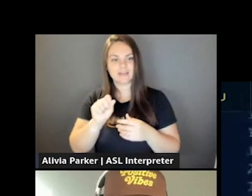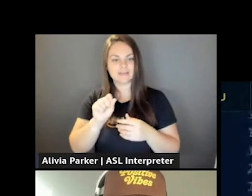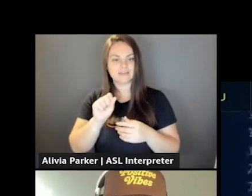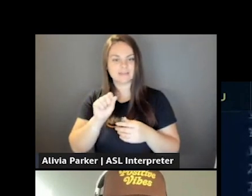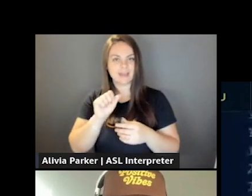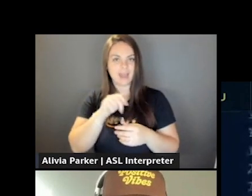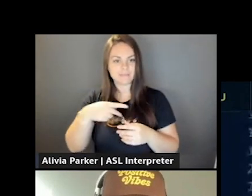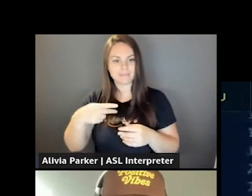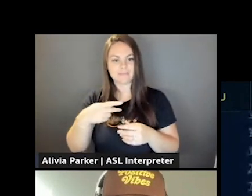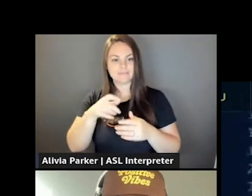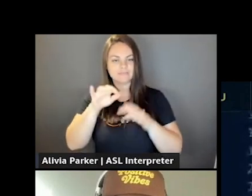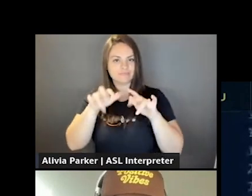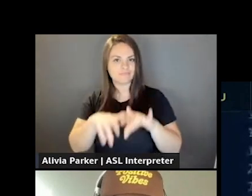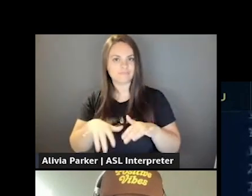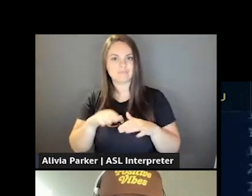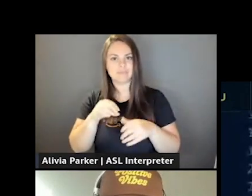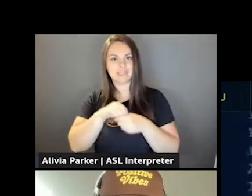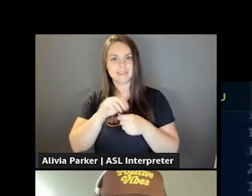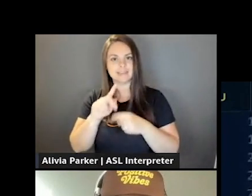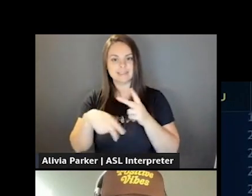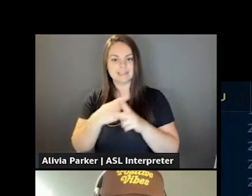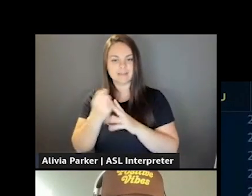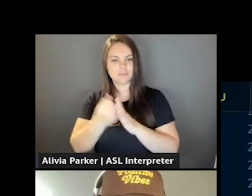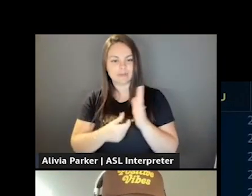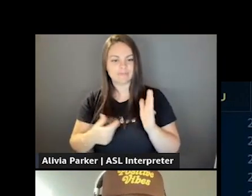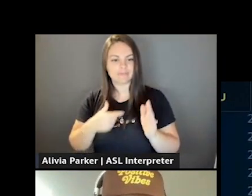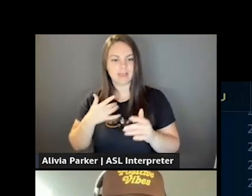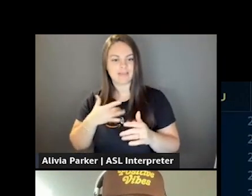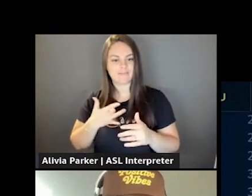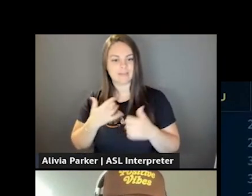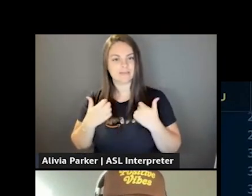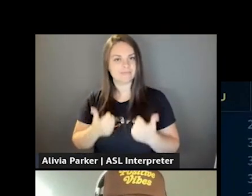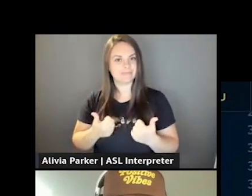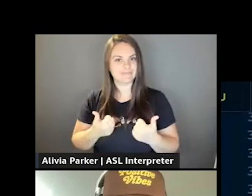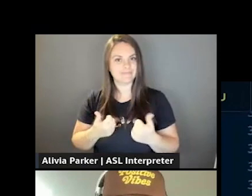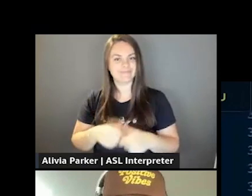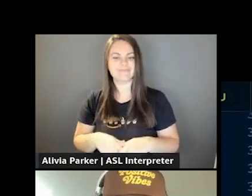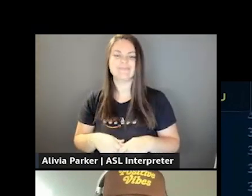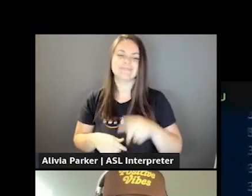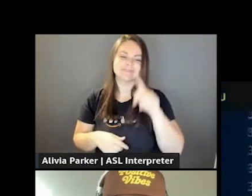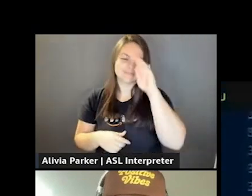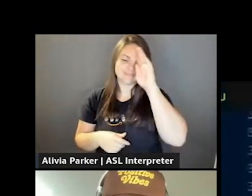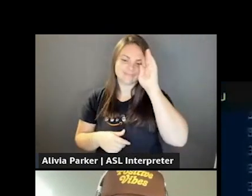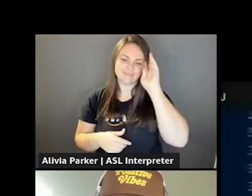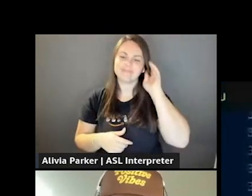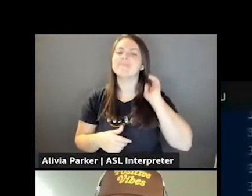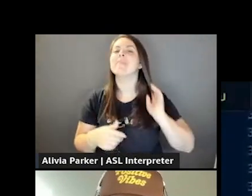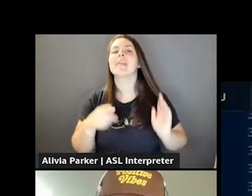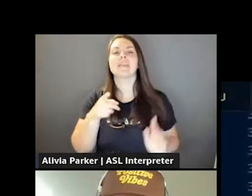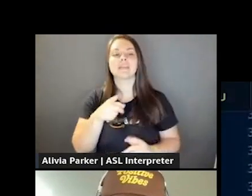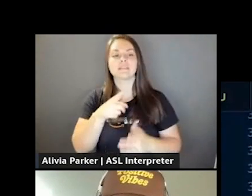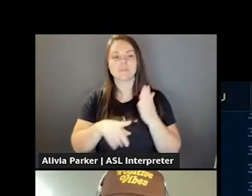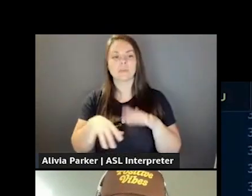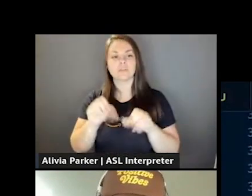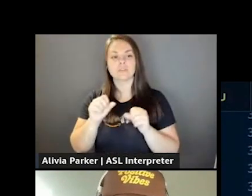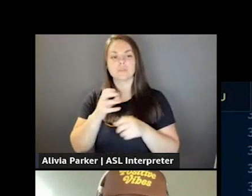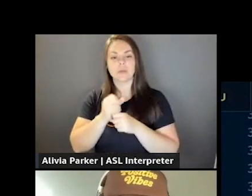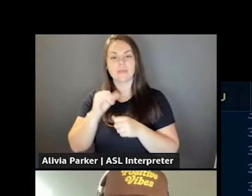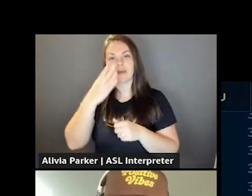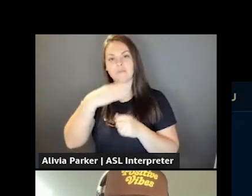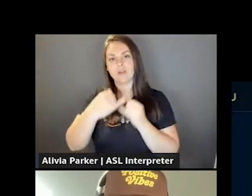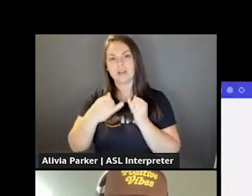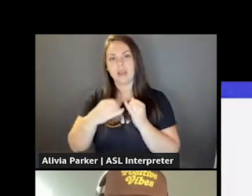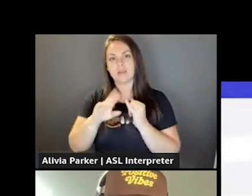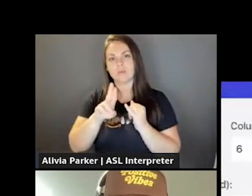So I can feel all warm and fuzzy inside. And this is what it took to get that front-end UI set up. Now, for folks